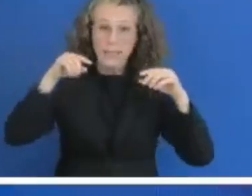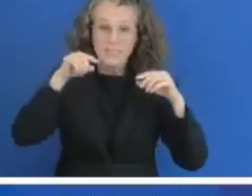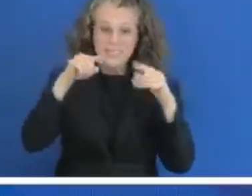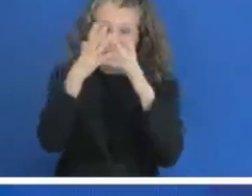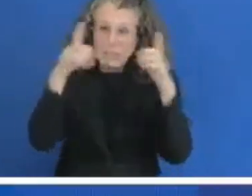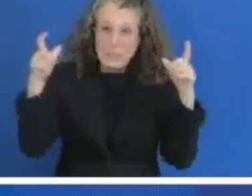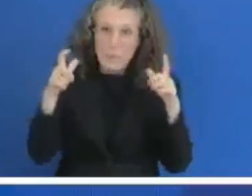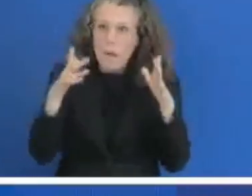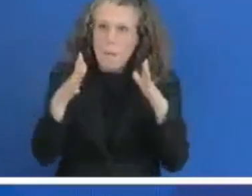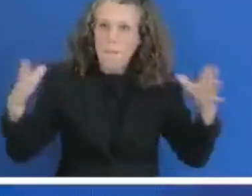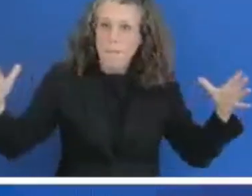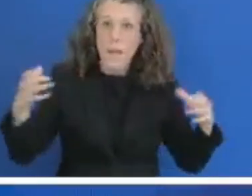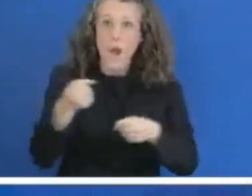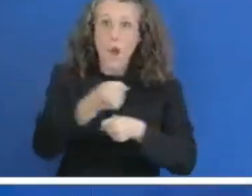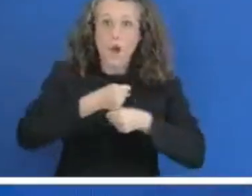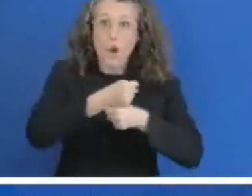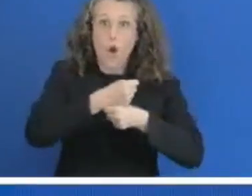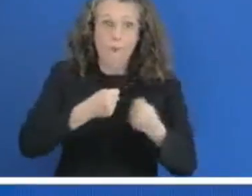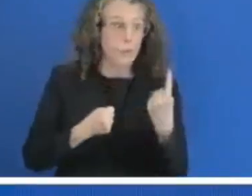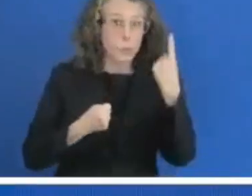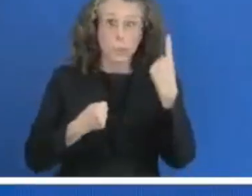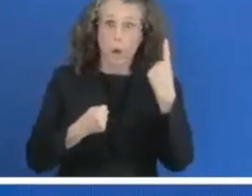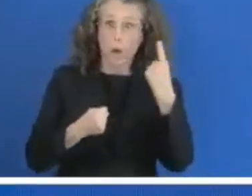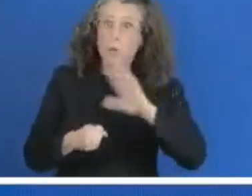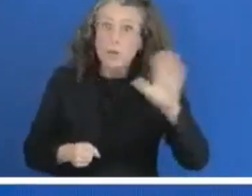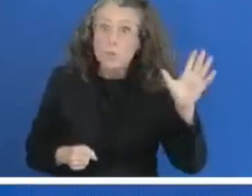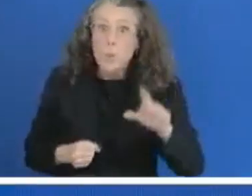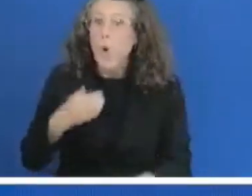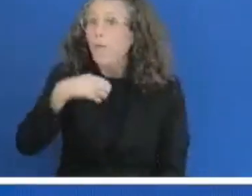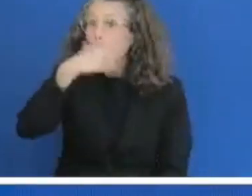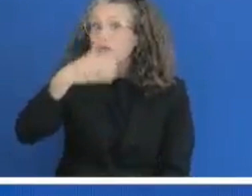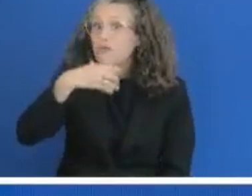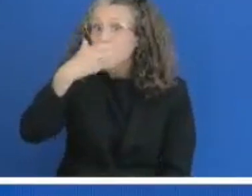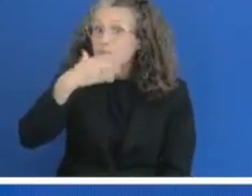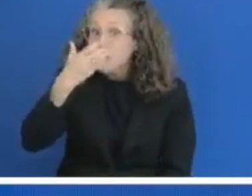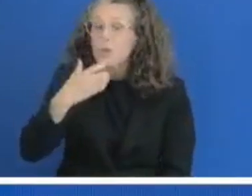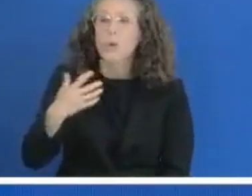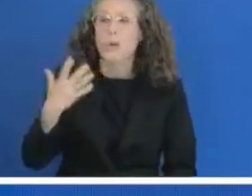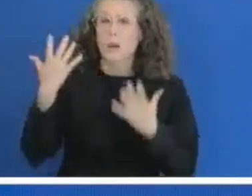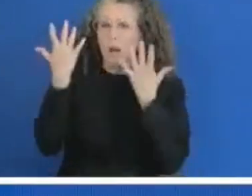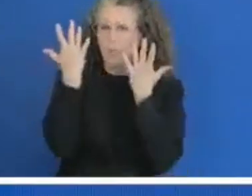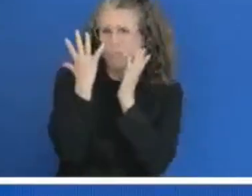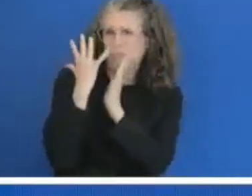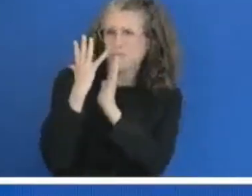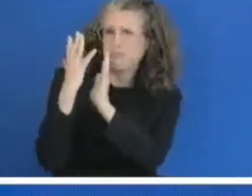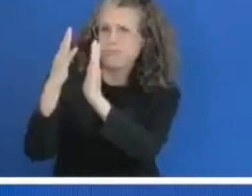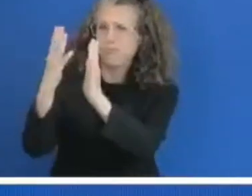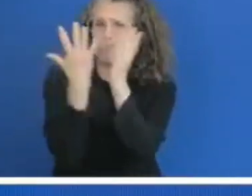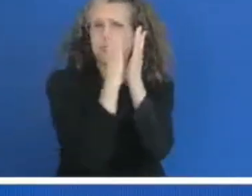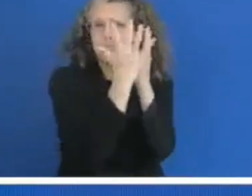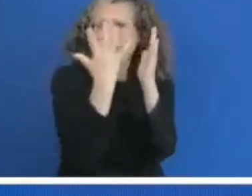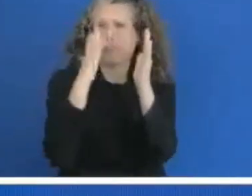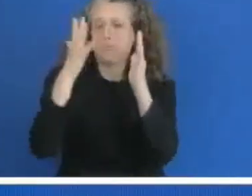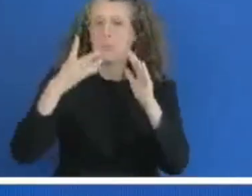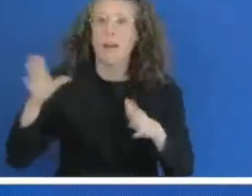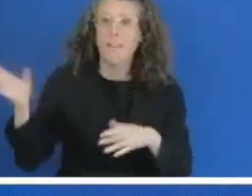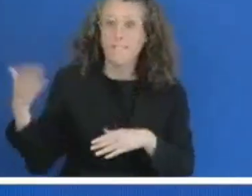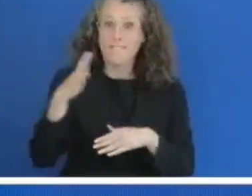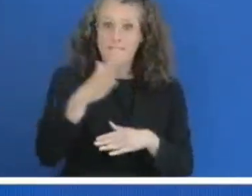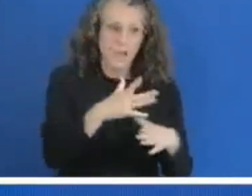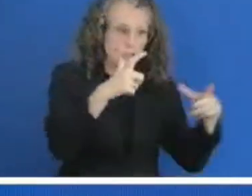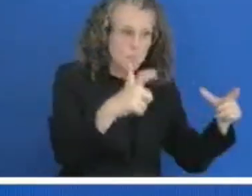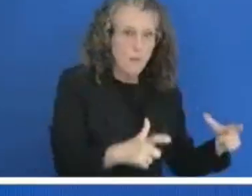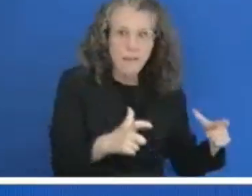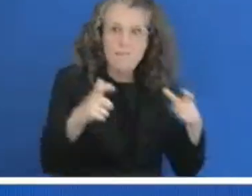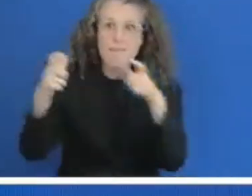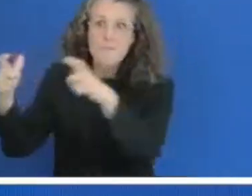stop at coffee. There is also fruit trees, there are orchards, there are fish ponds, there are,